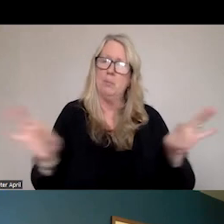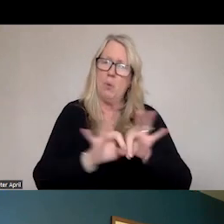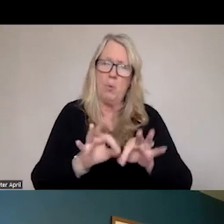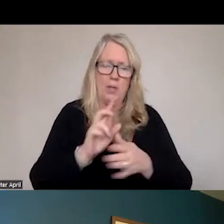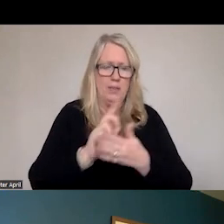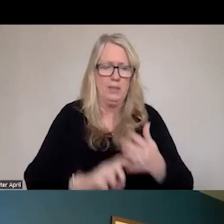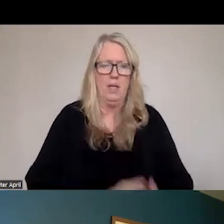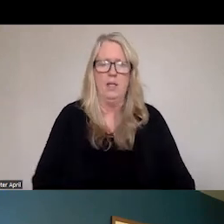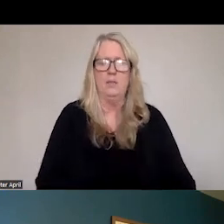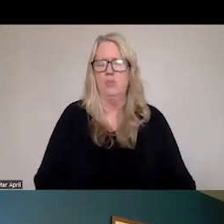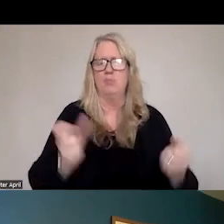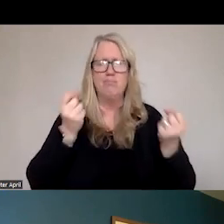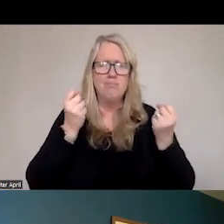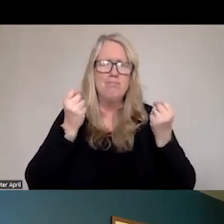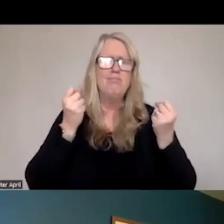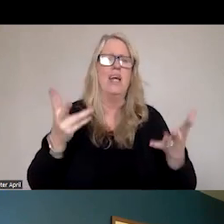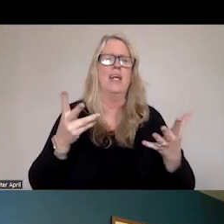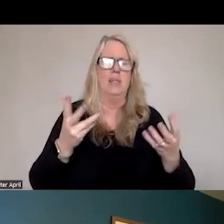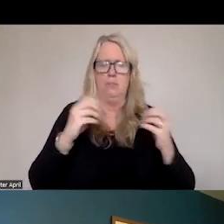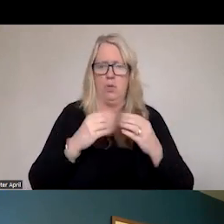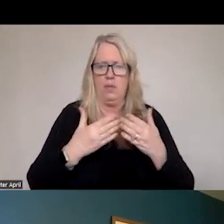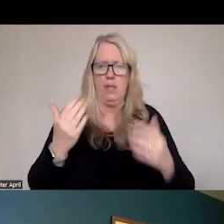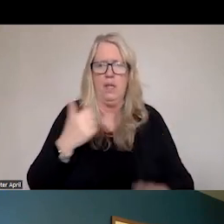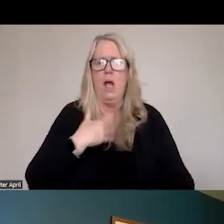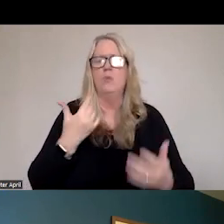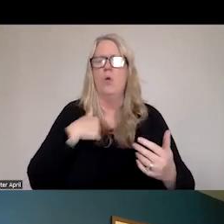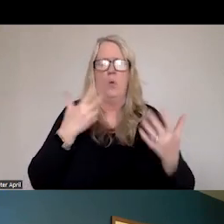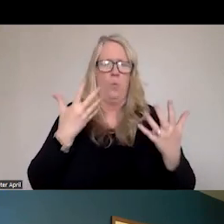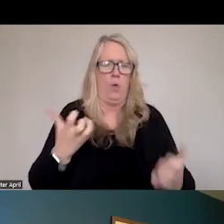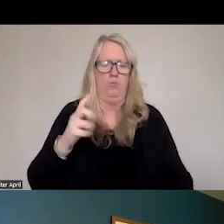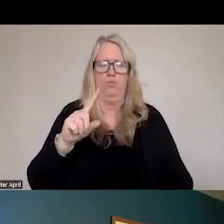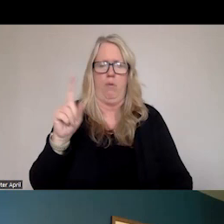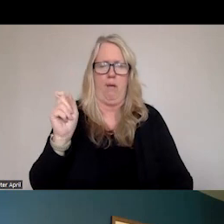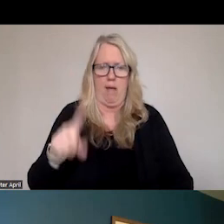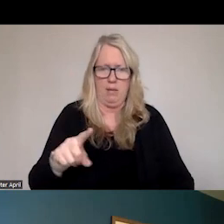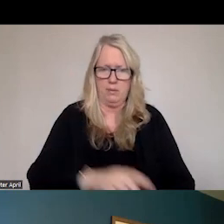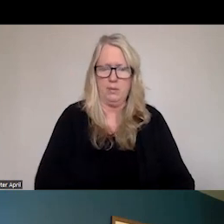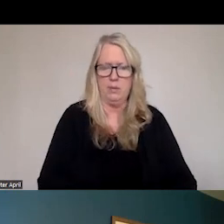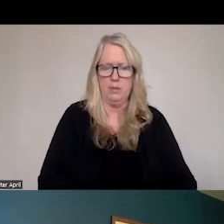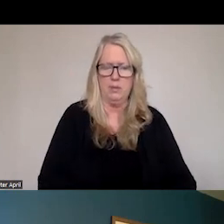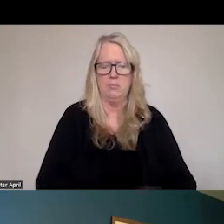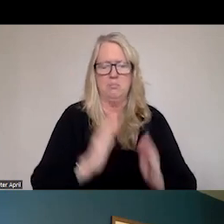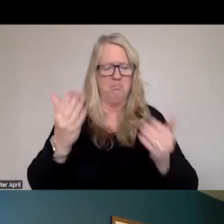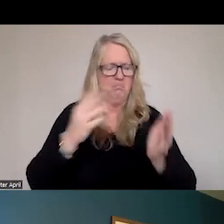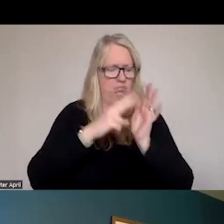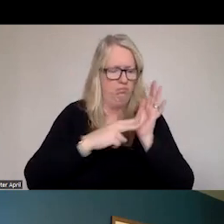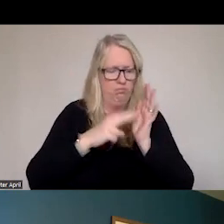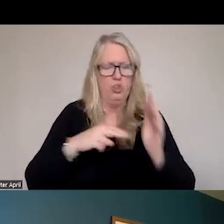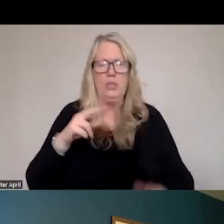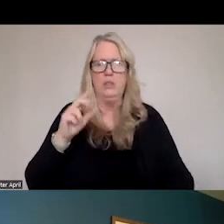there's so many more things that I should highlight. I'm going to ask you to just read the